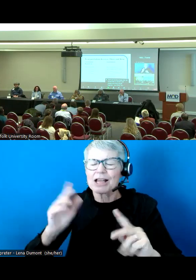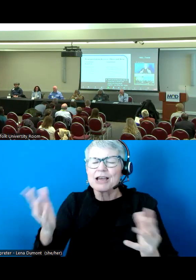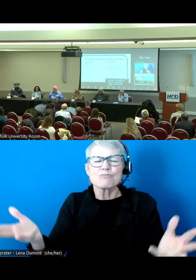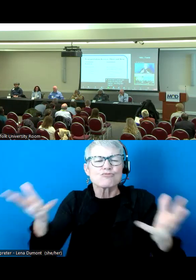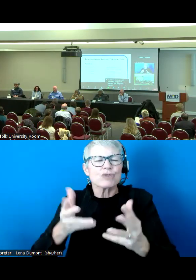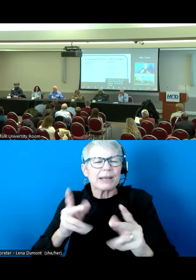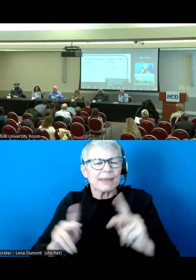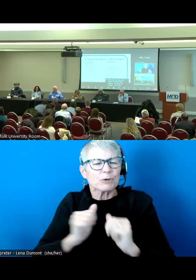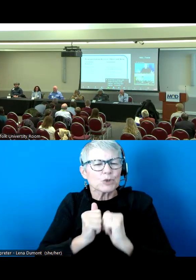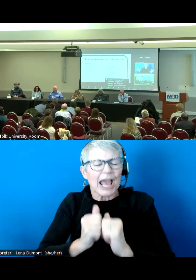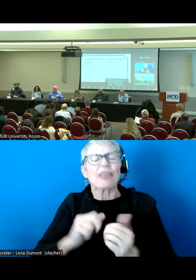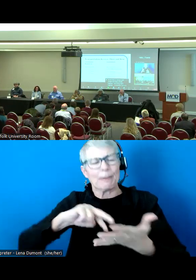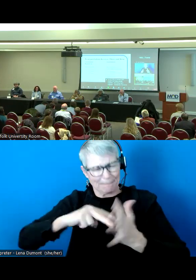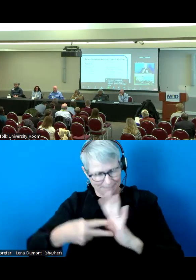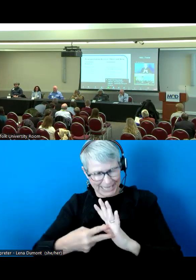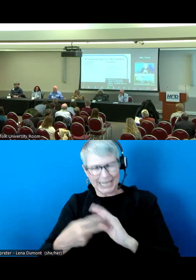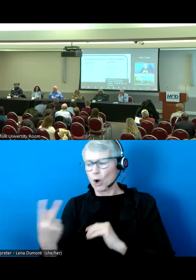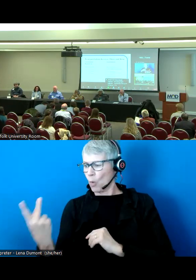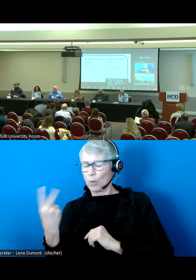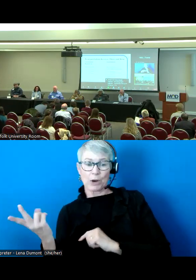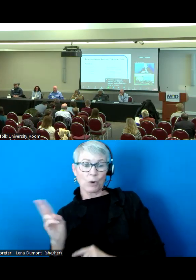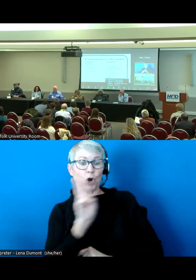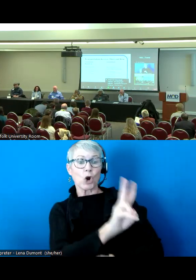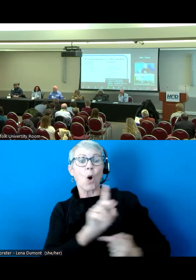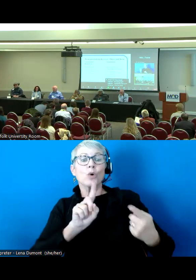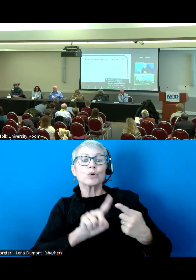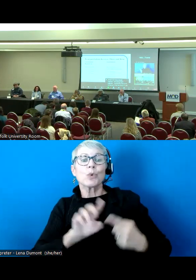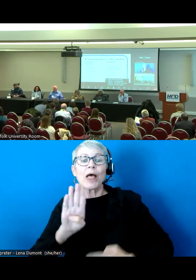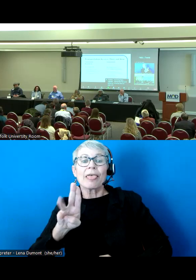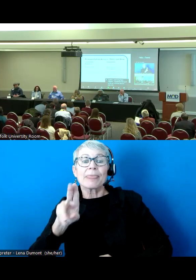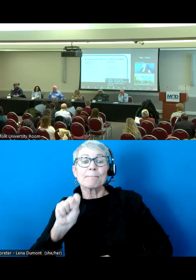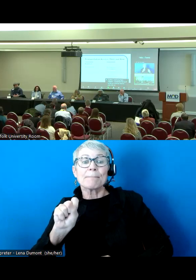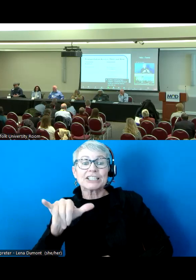bus yard at Cabot, and we got caught with that. And,